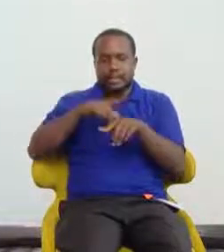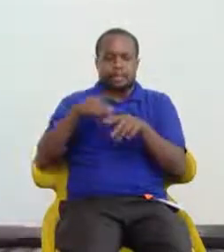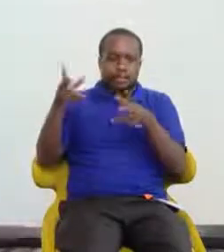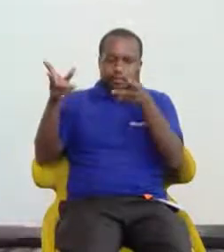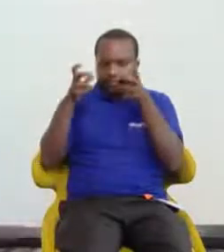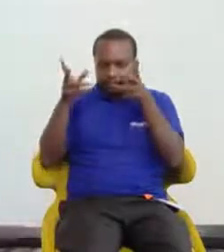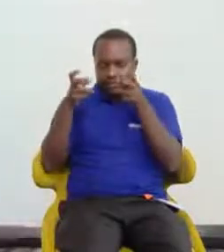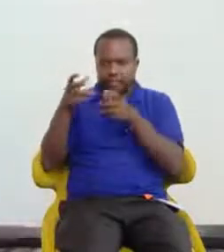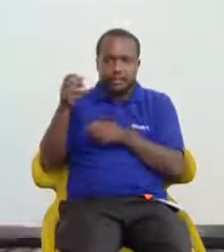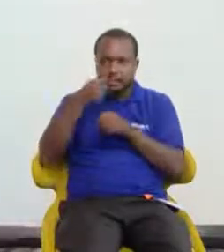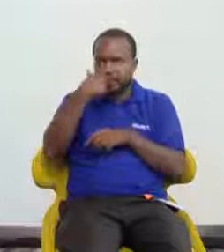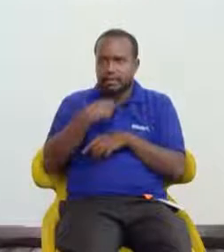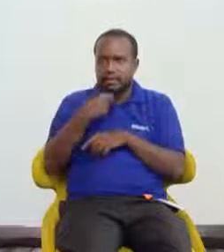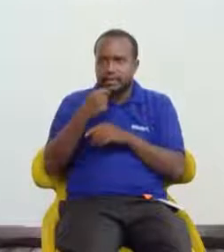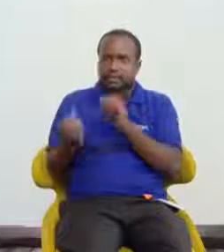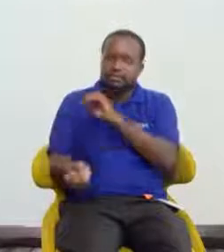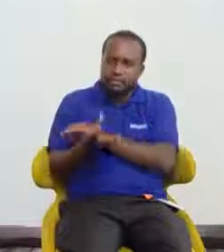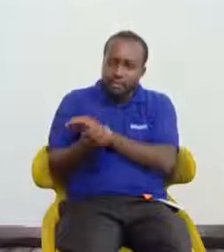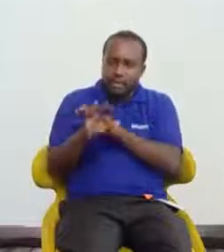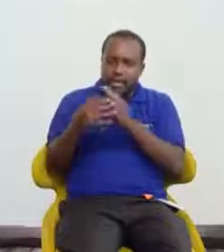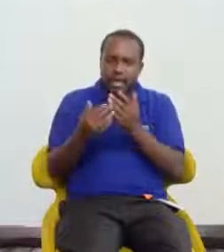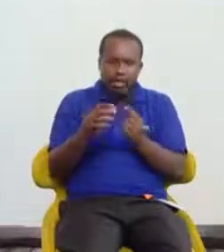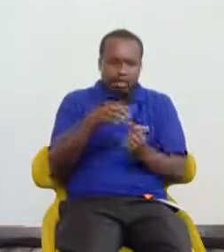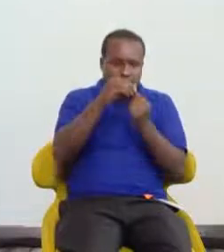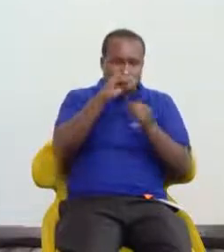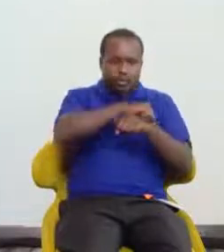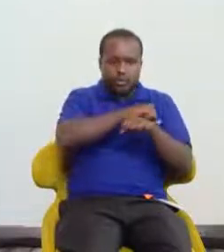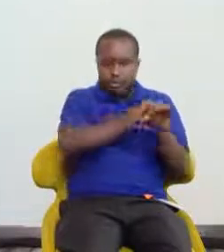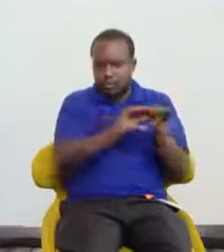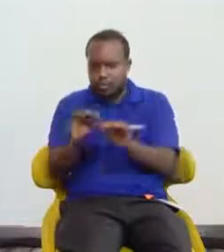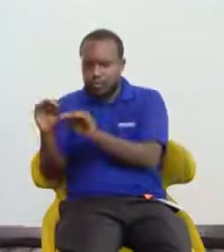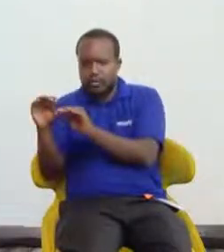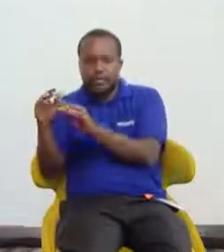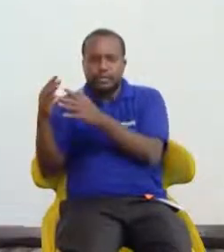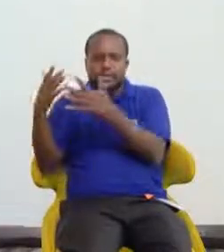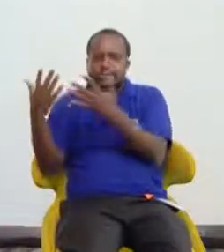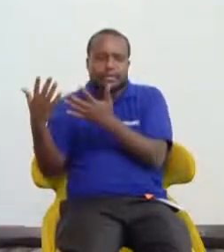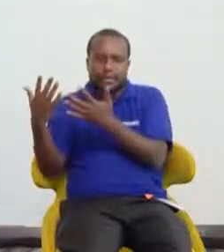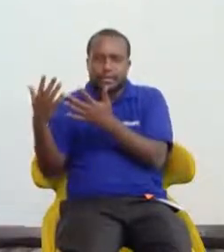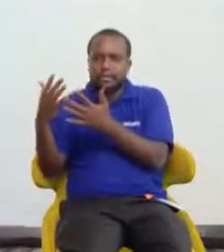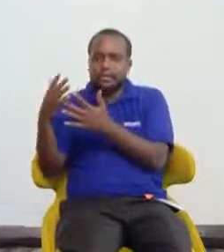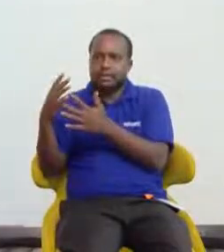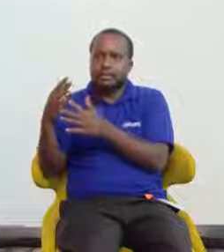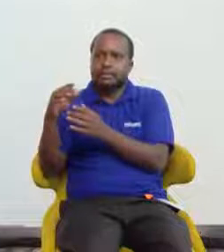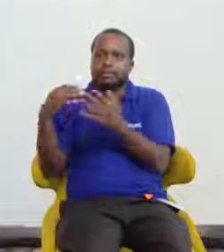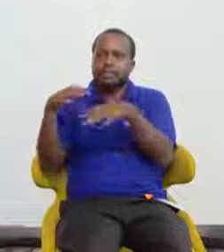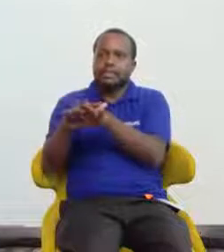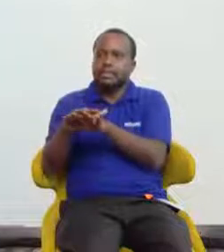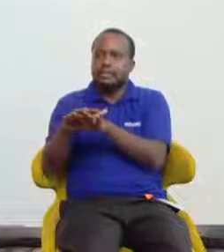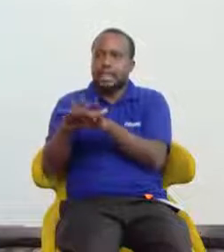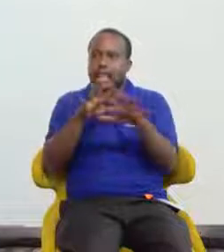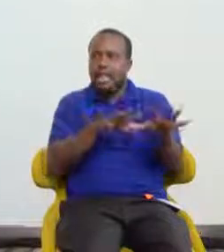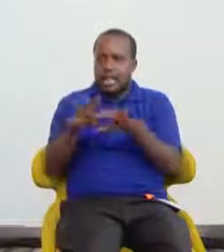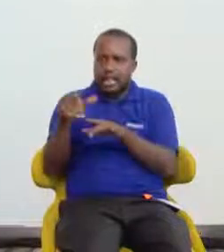Victo talk about how going from a special school to a mainstream school was like torture. And that's